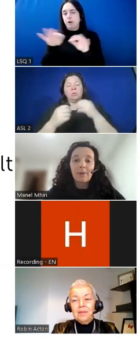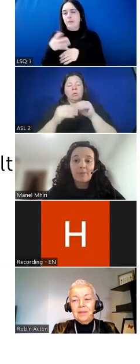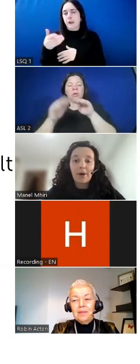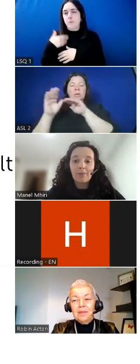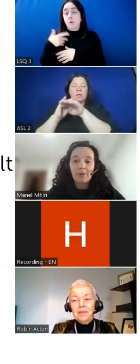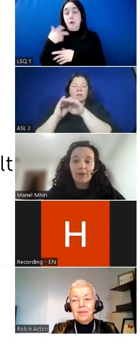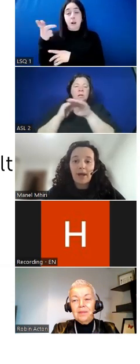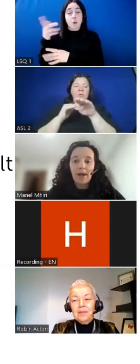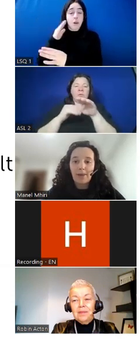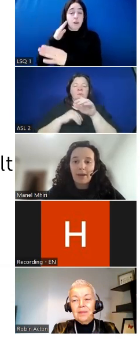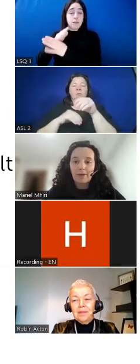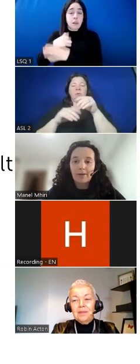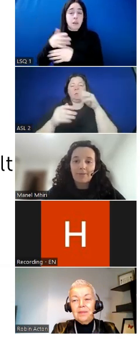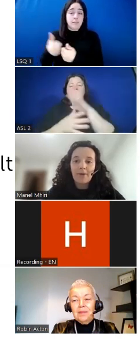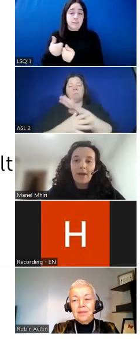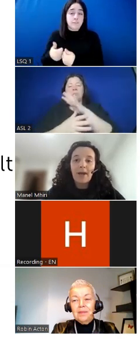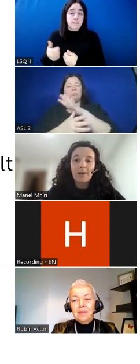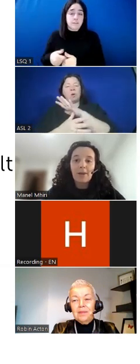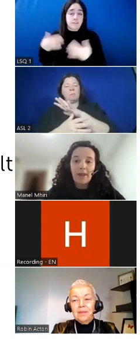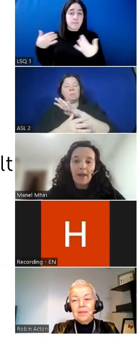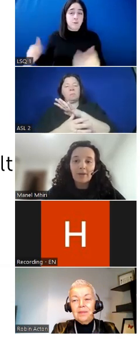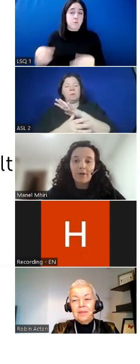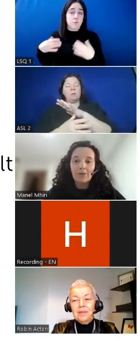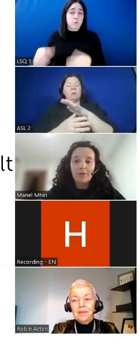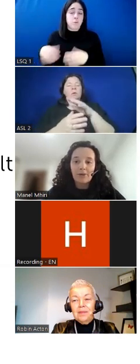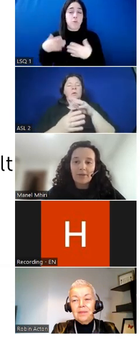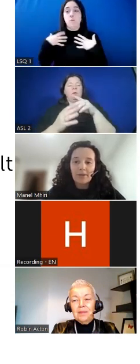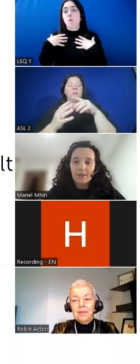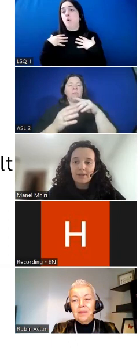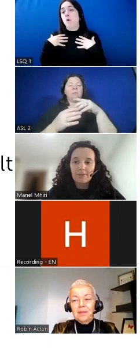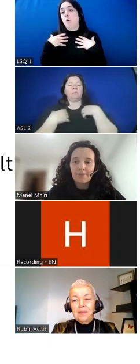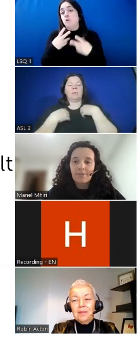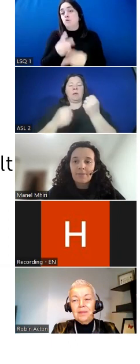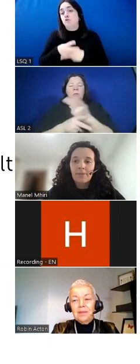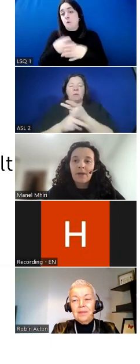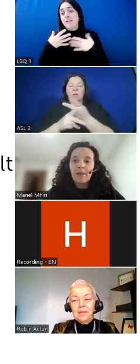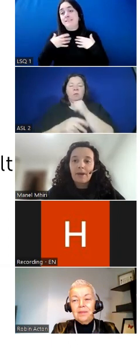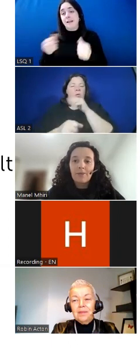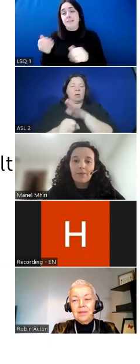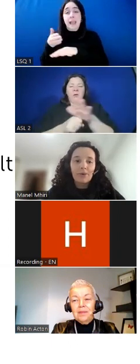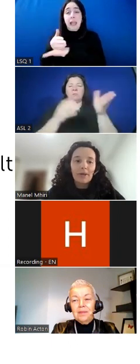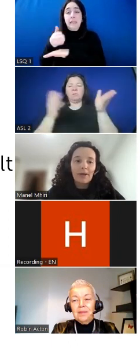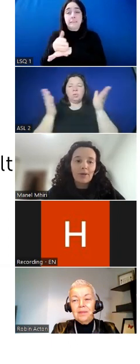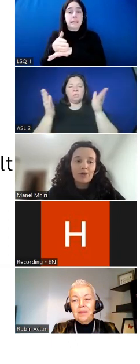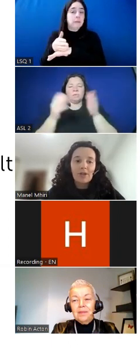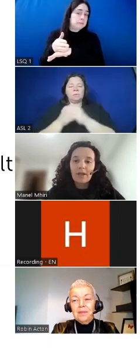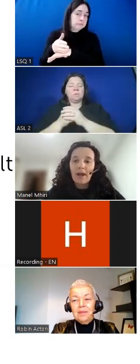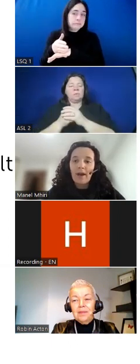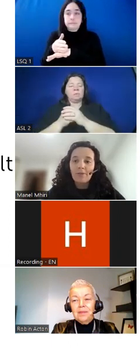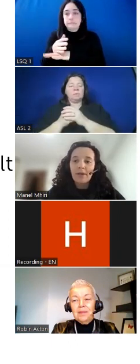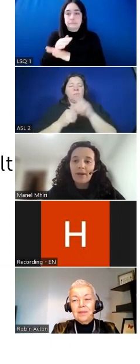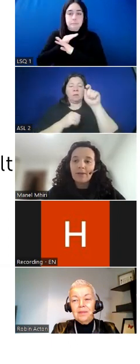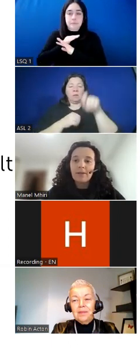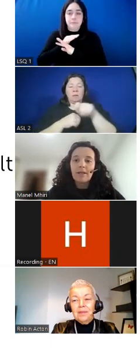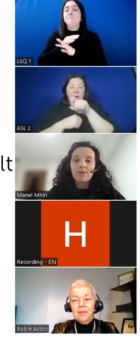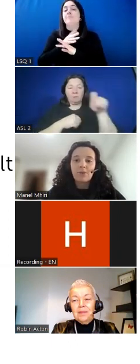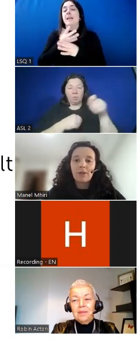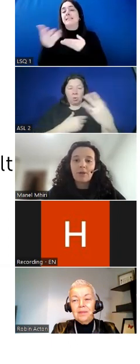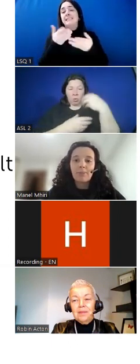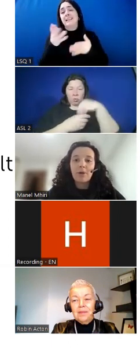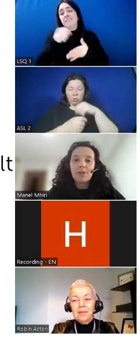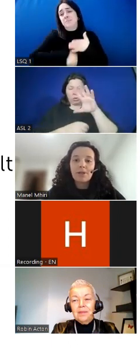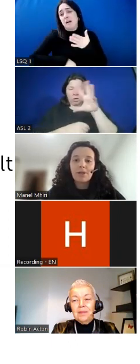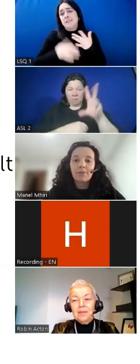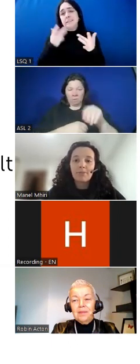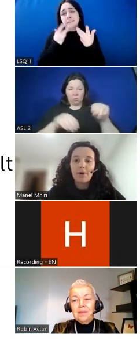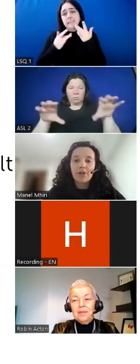accessing primary healthcare and the lack of services. Therefore, Inclusion Africa is doing